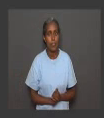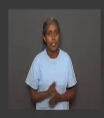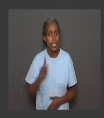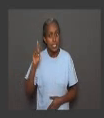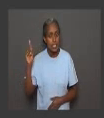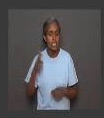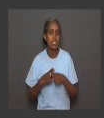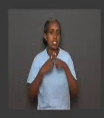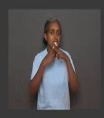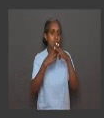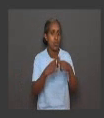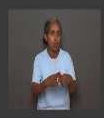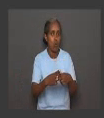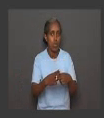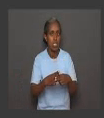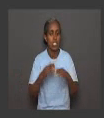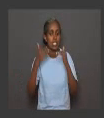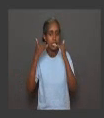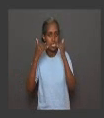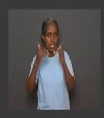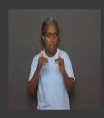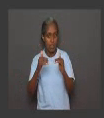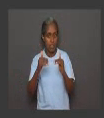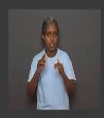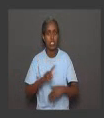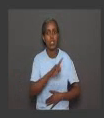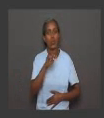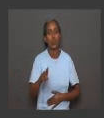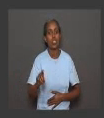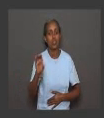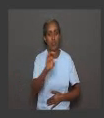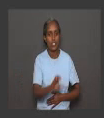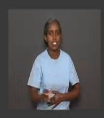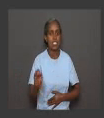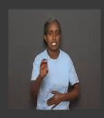This is called the standard equation of the circle.